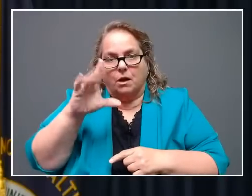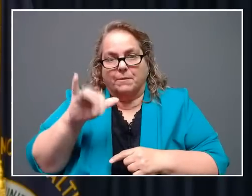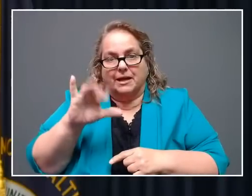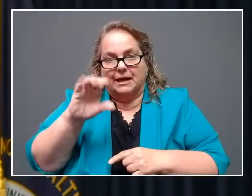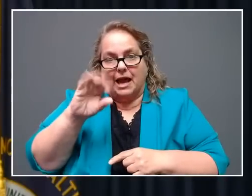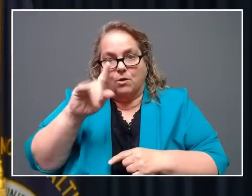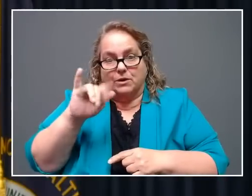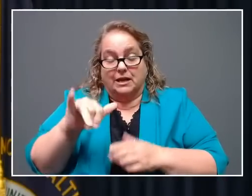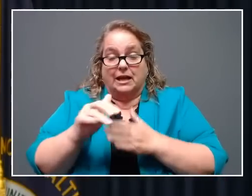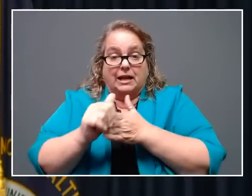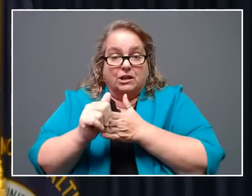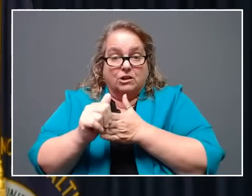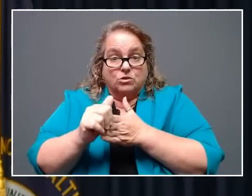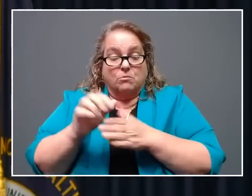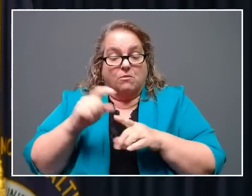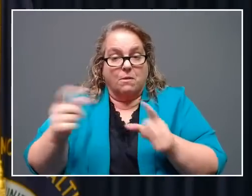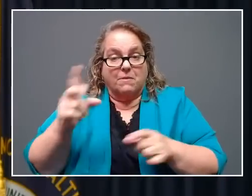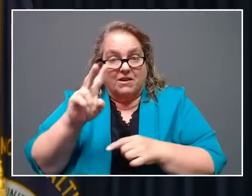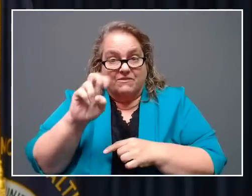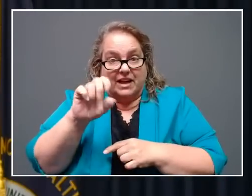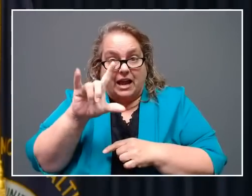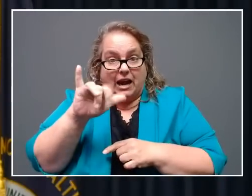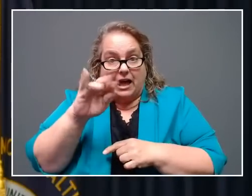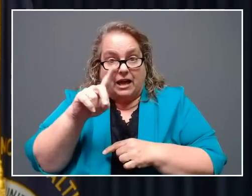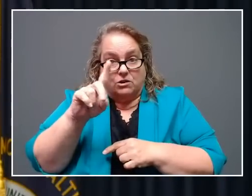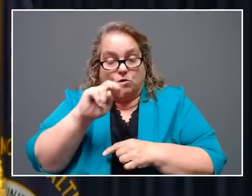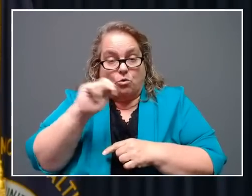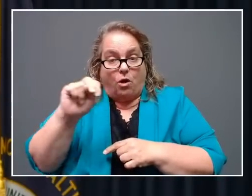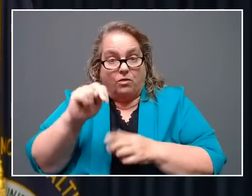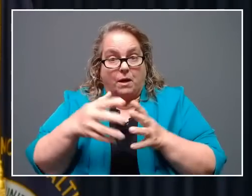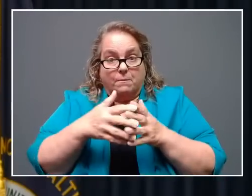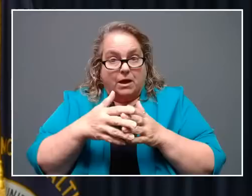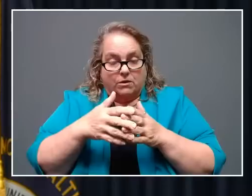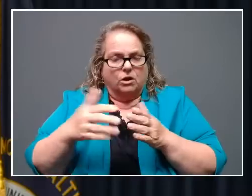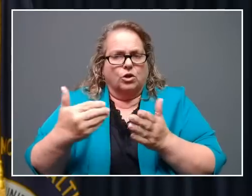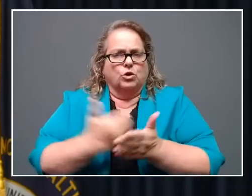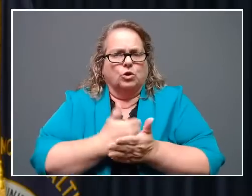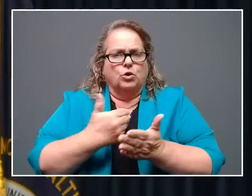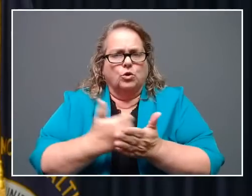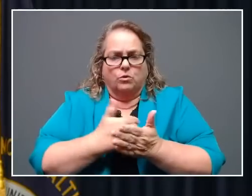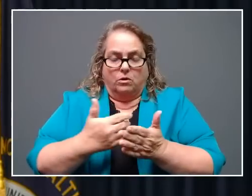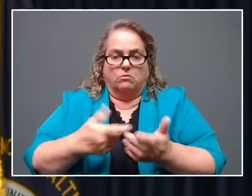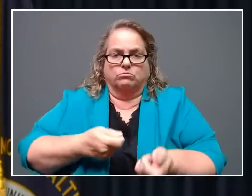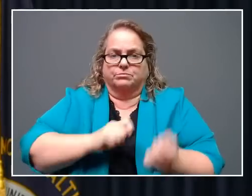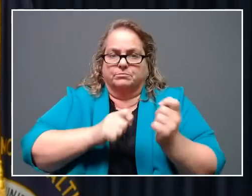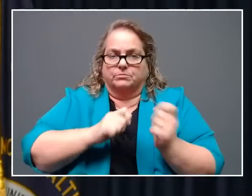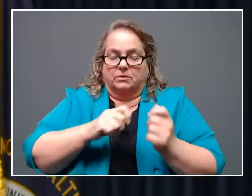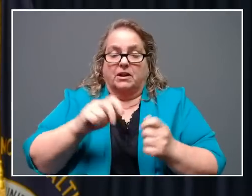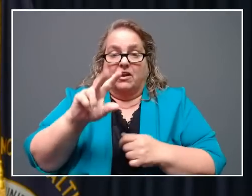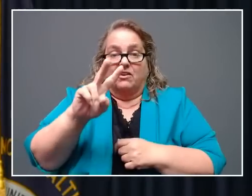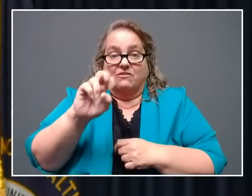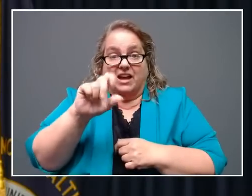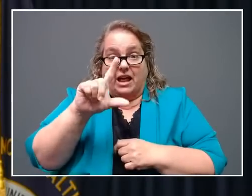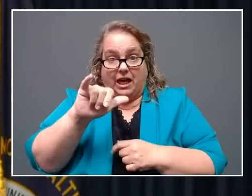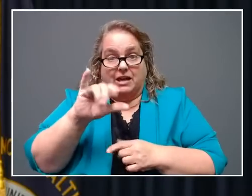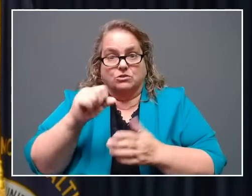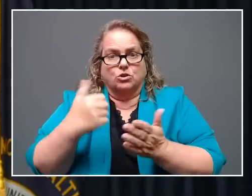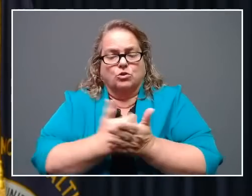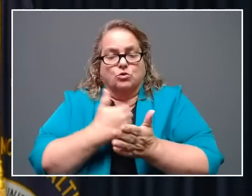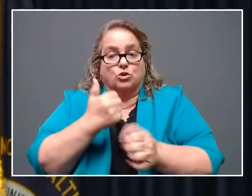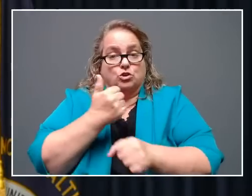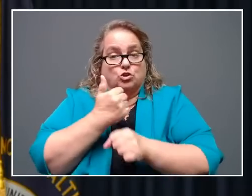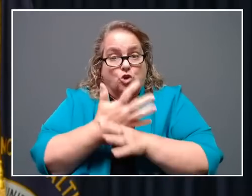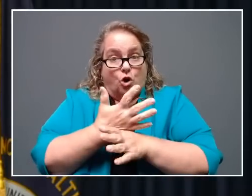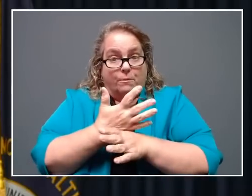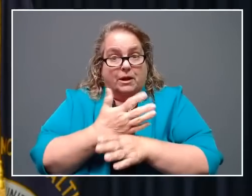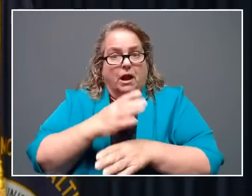America celebrated an important groundbreaking. Wieland is a German company, Germany-based company that makes